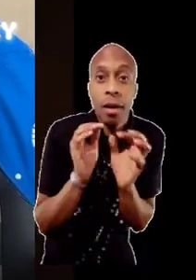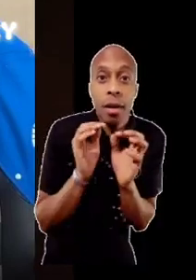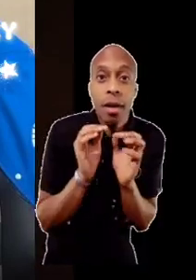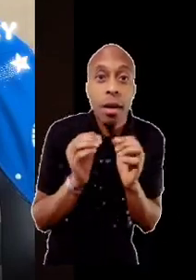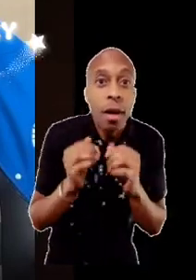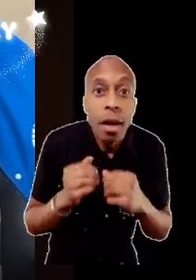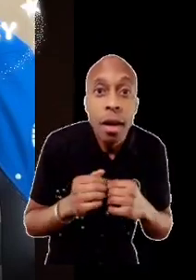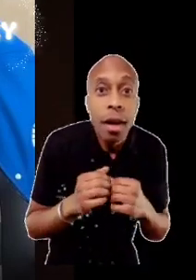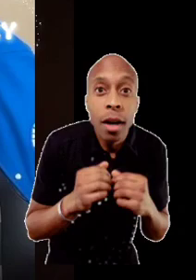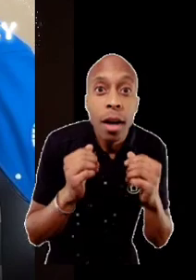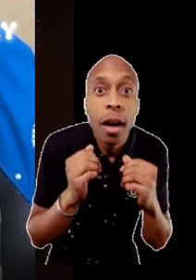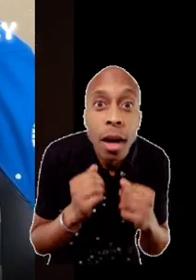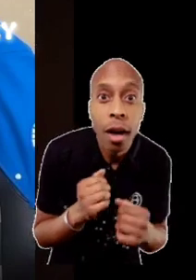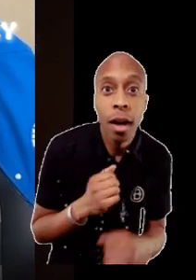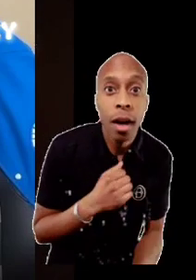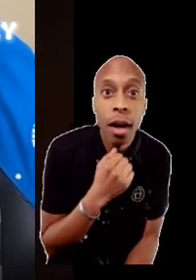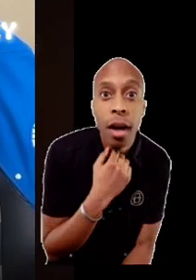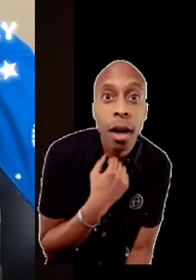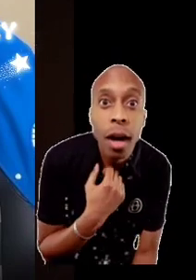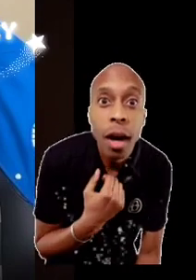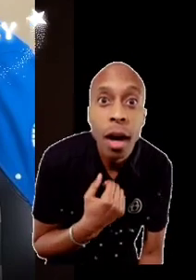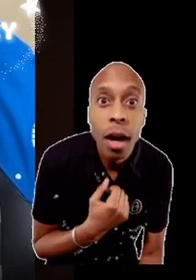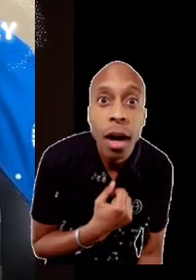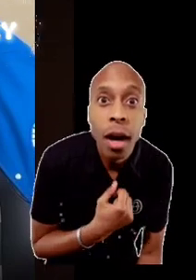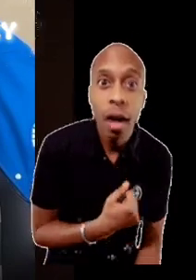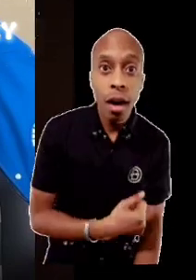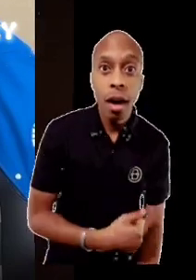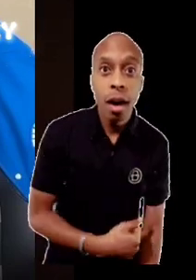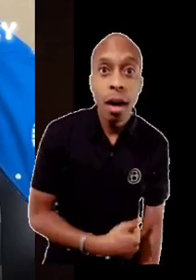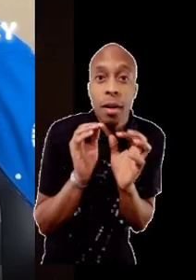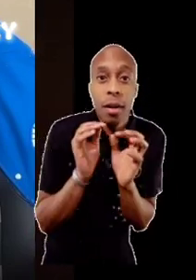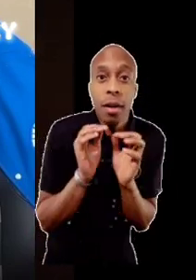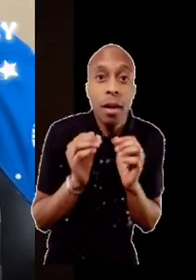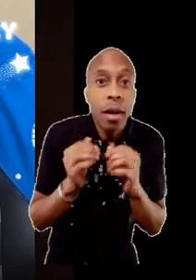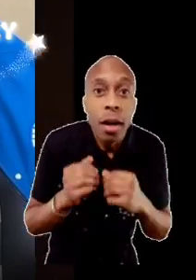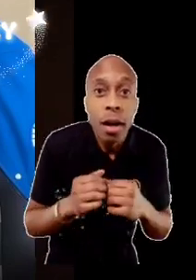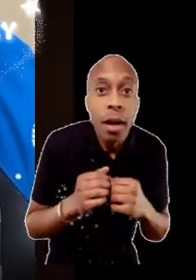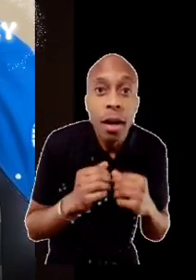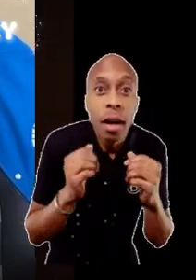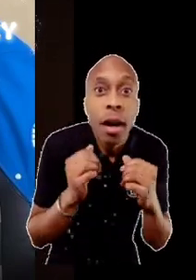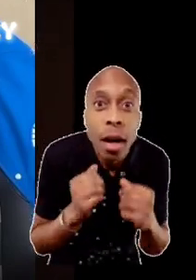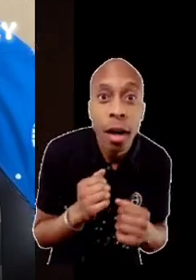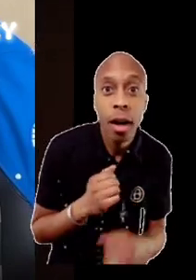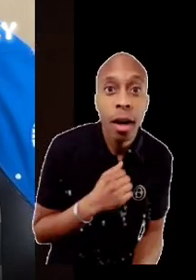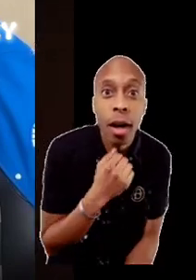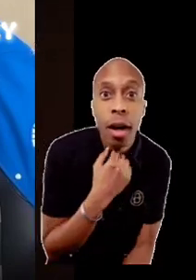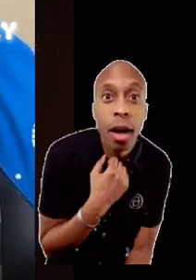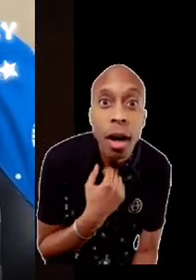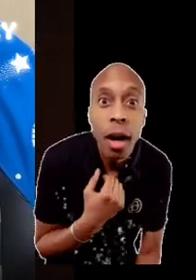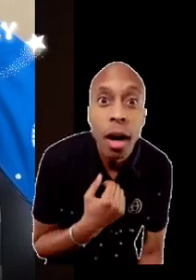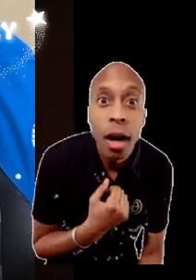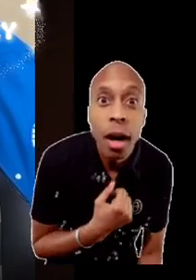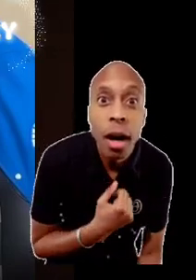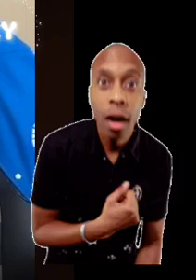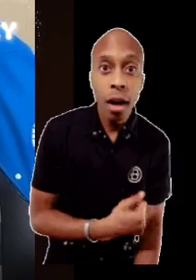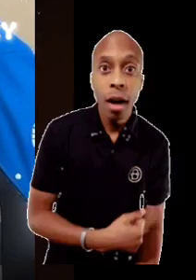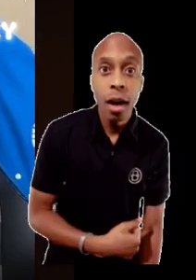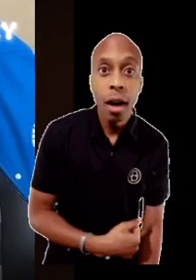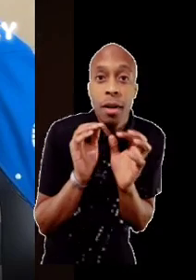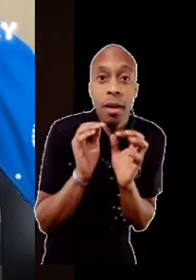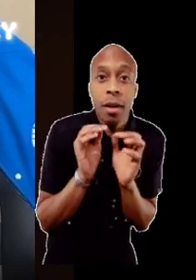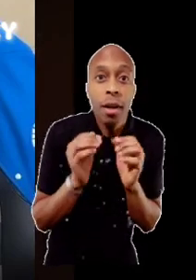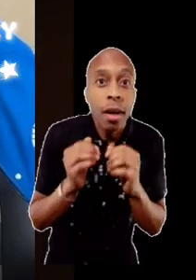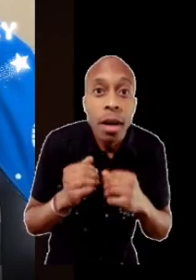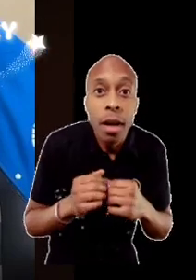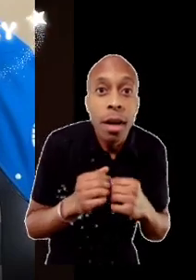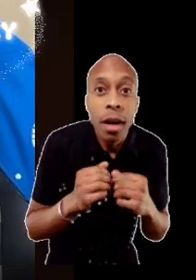Y'all can't cry down God. The ignorant ones in the spirit that need a pastor to sing down on them. Half of